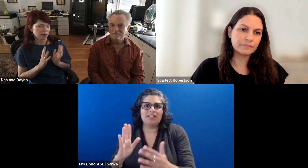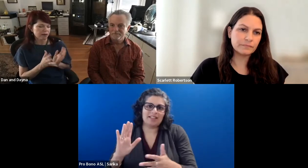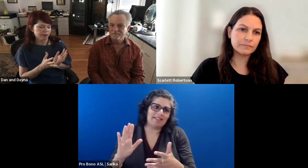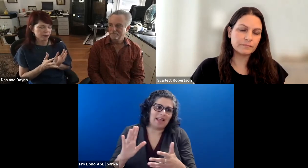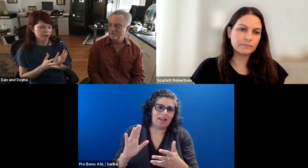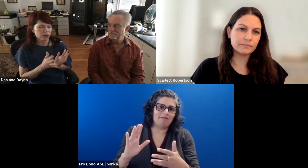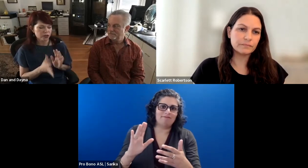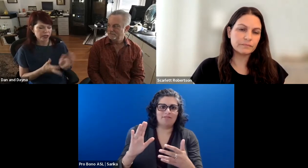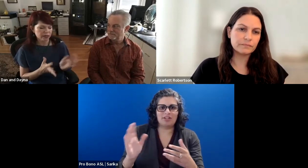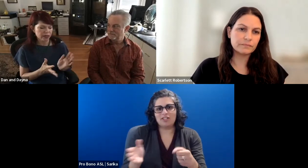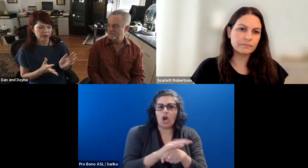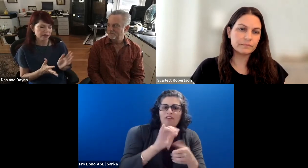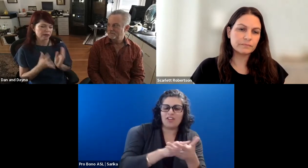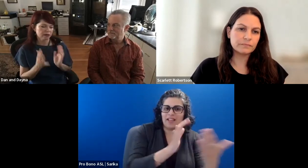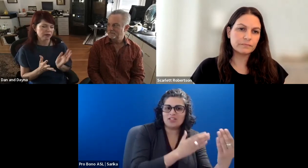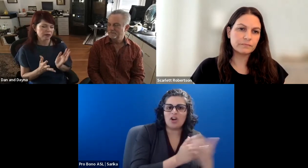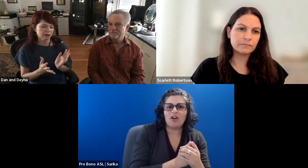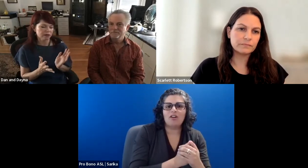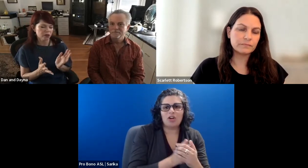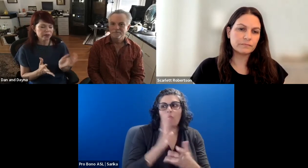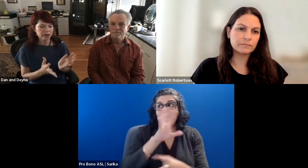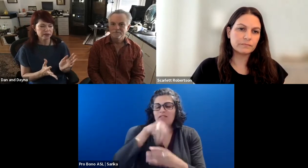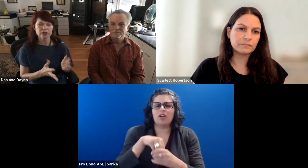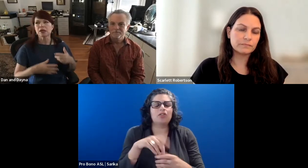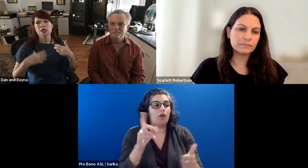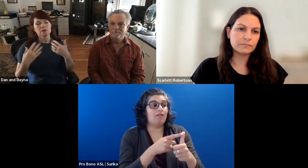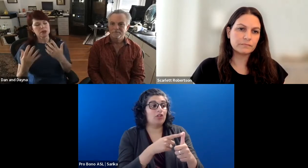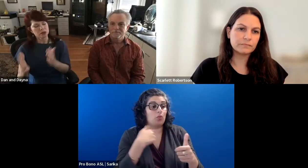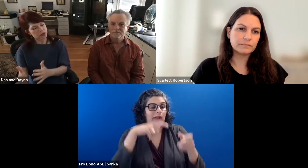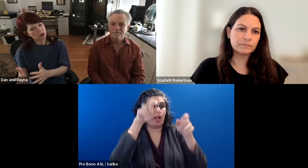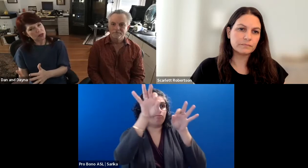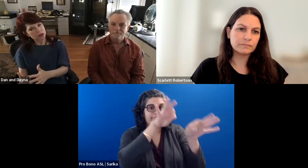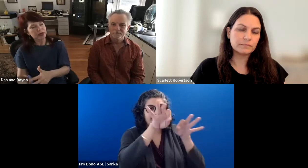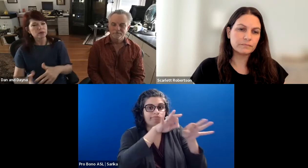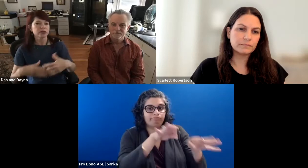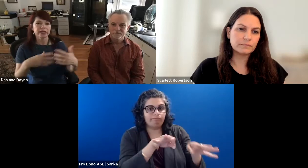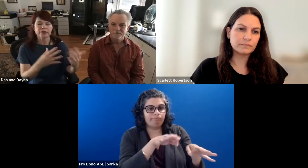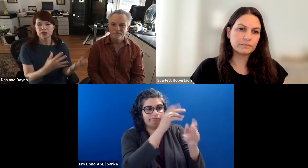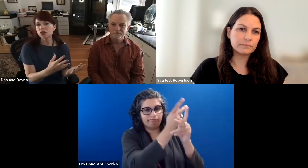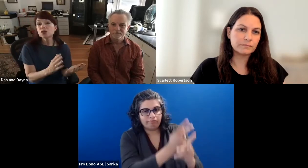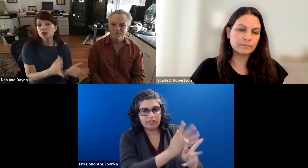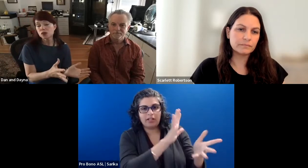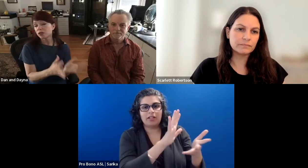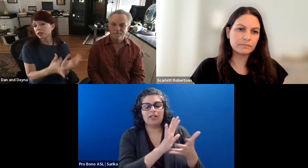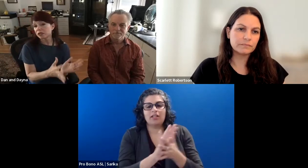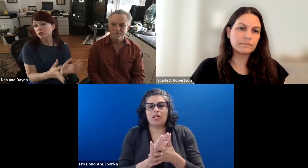had first articulated the treatment, it was, you know, this whole other strand. We're going to get these